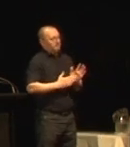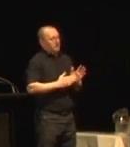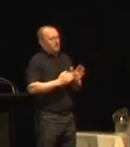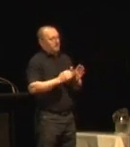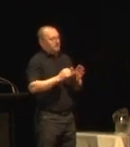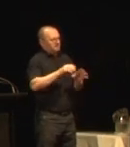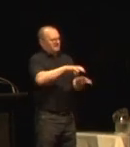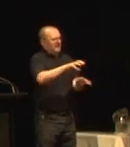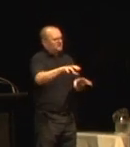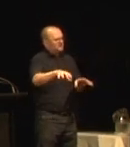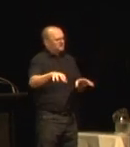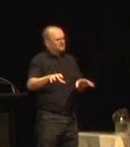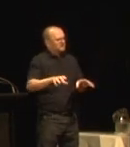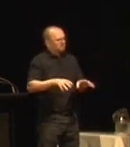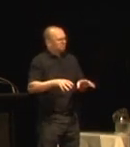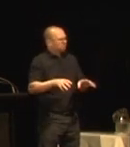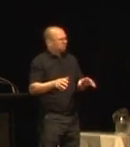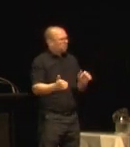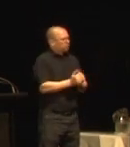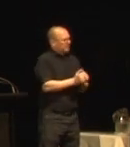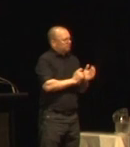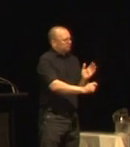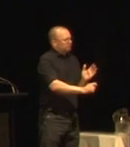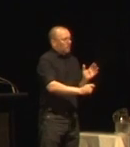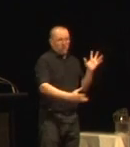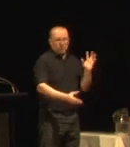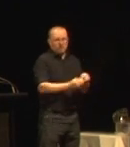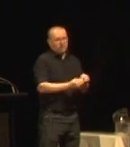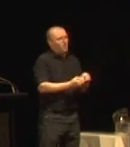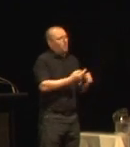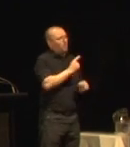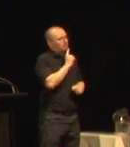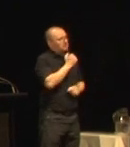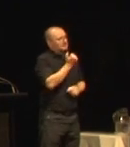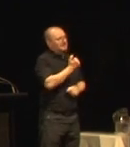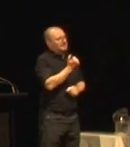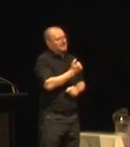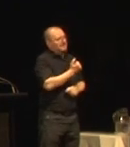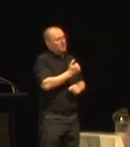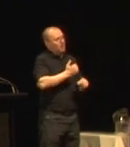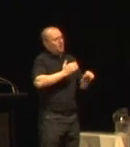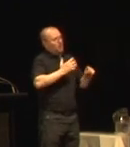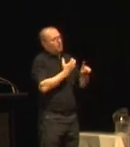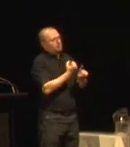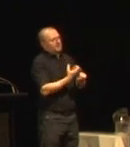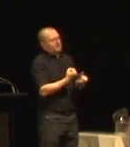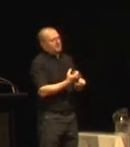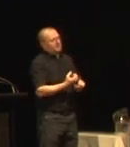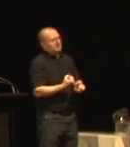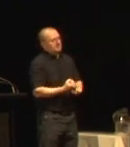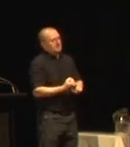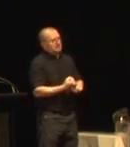goals, 160-something tangible objectives that we ought to achieve together by